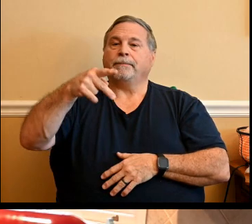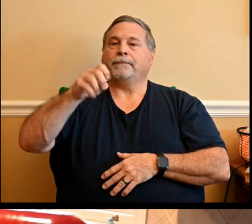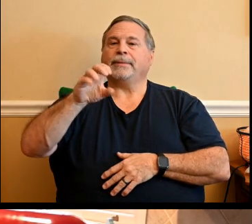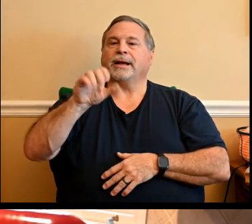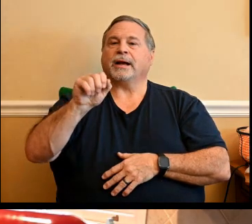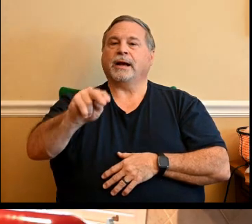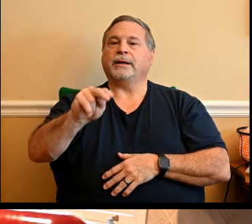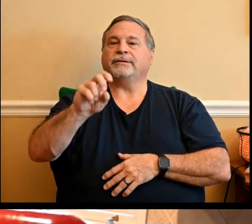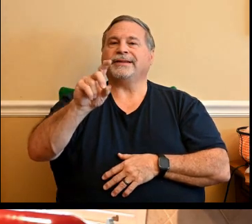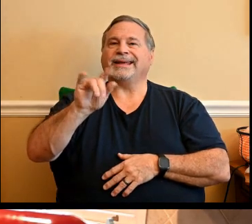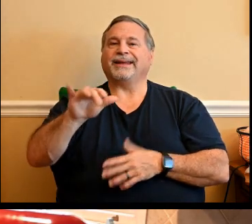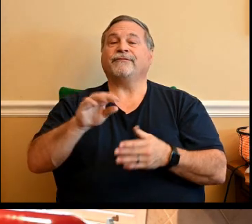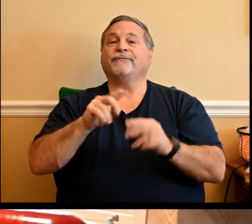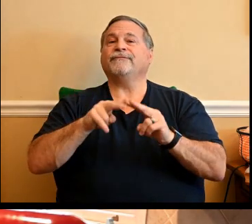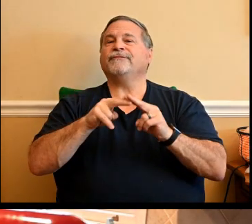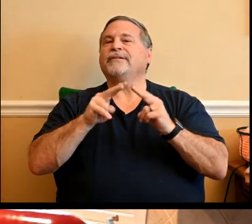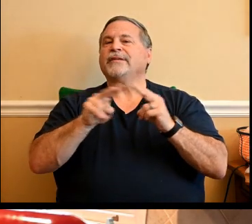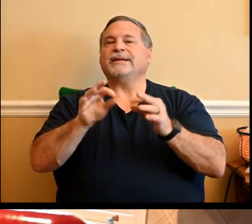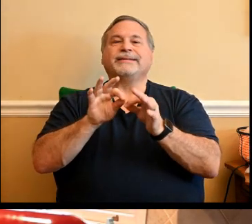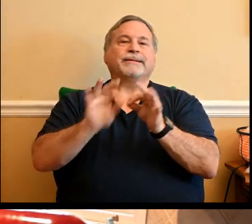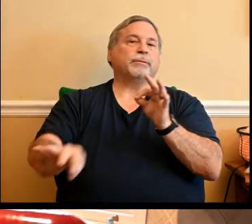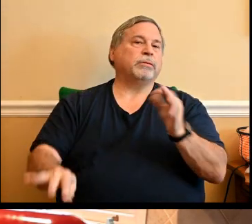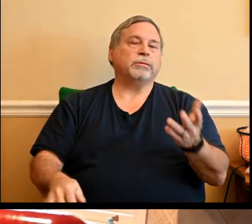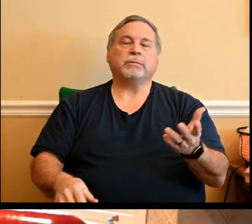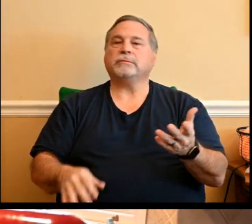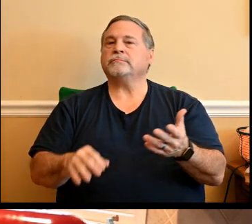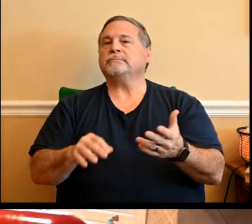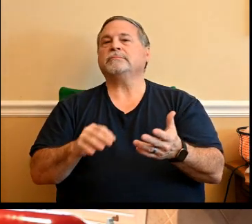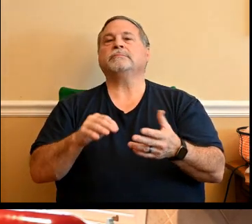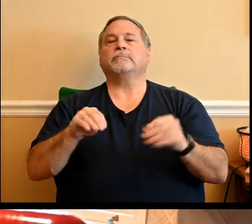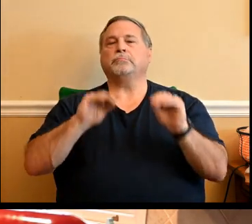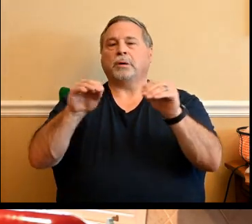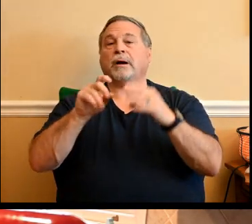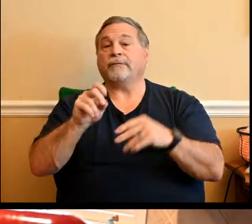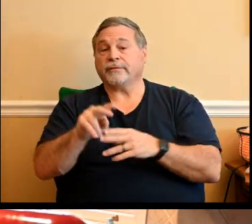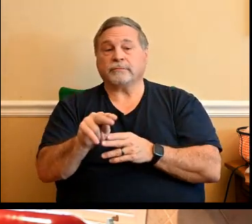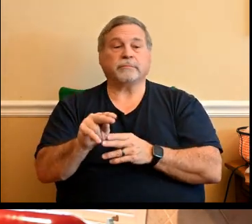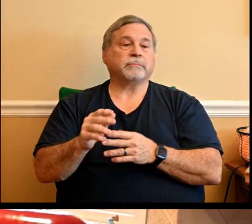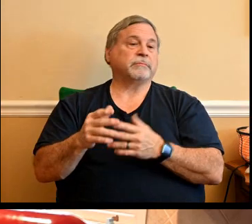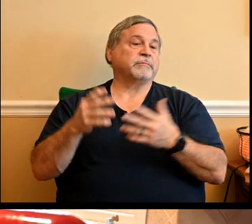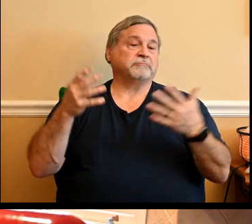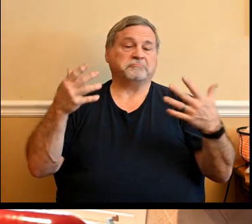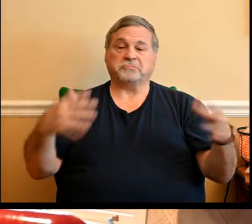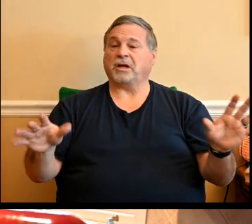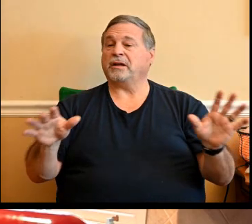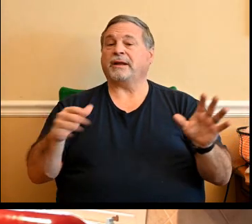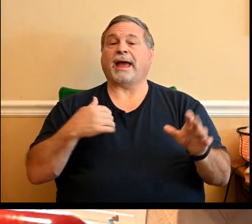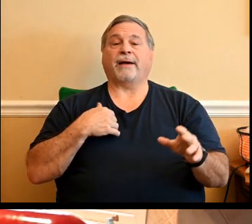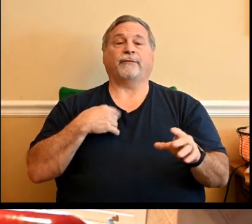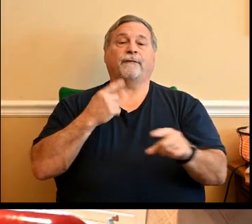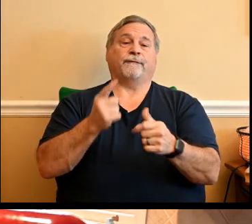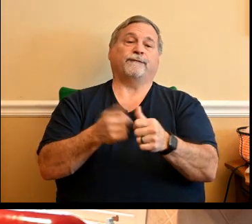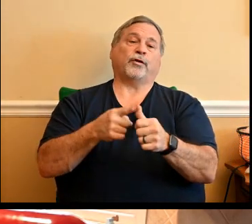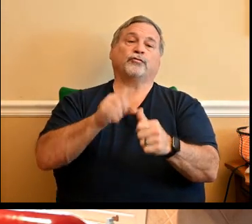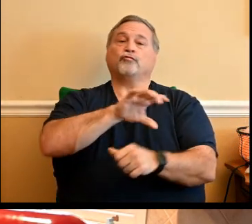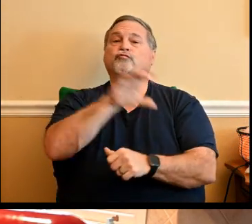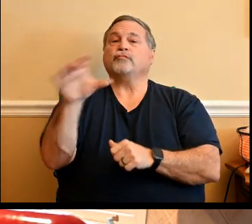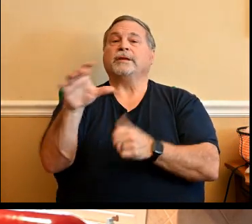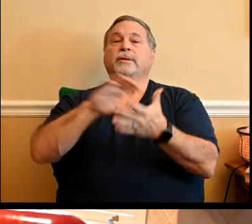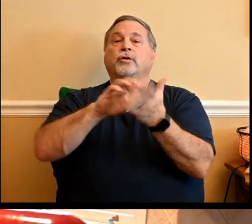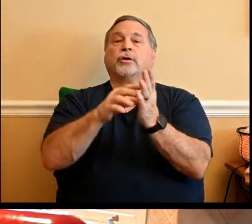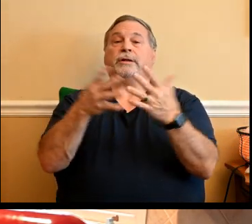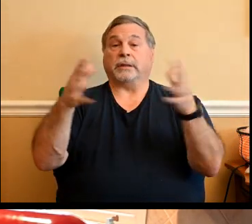Pecan Sandies, very easy to make, very quick kind of recipe. Throw them in the oven, you're done, you got a first Christmas cookie